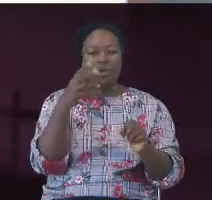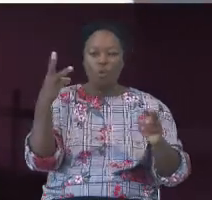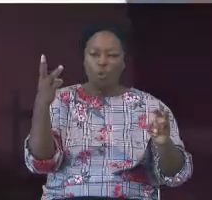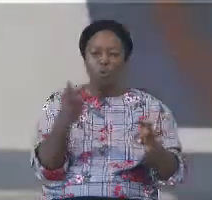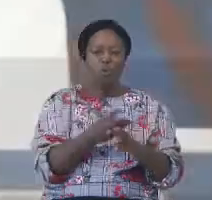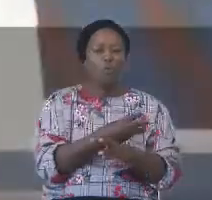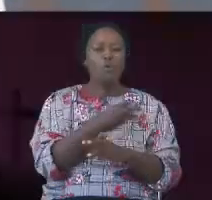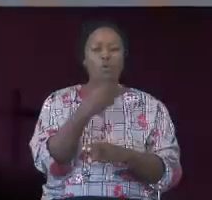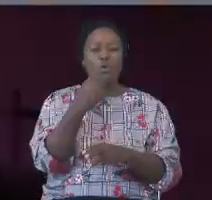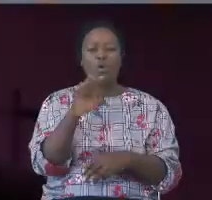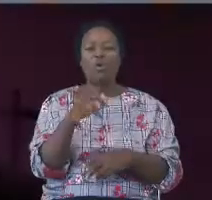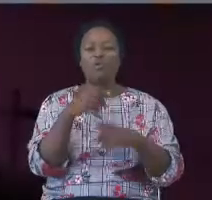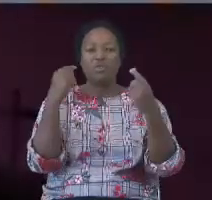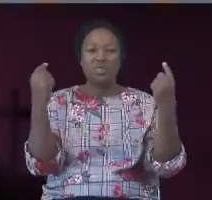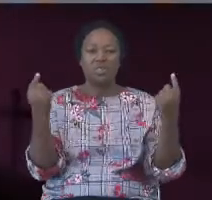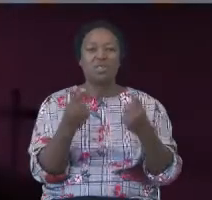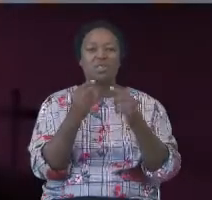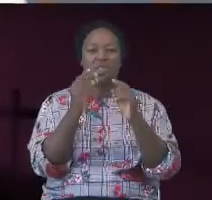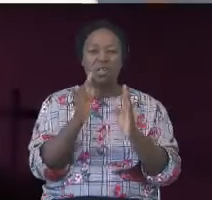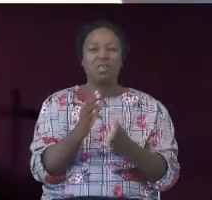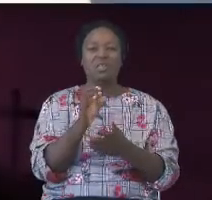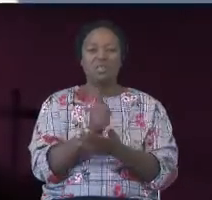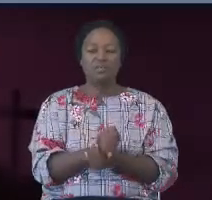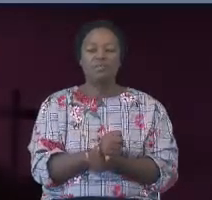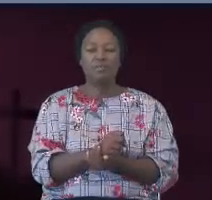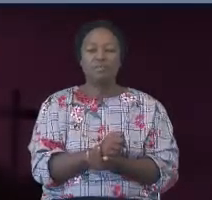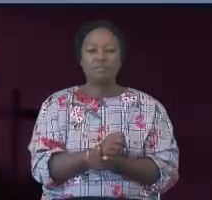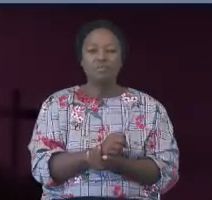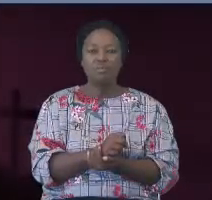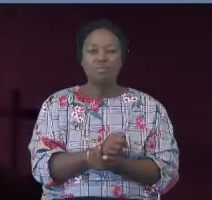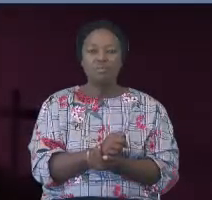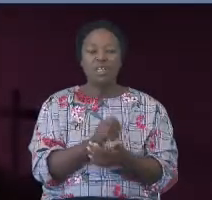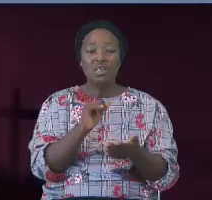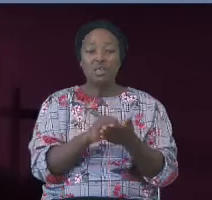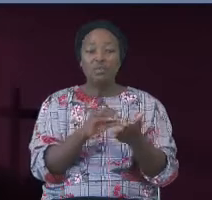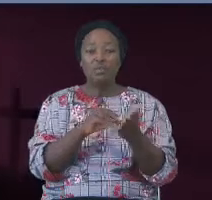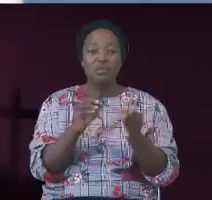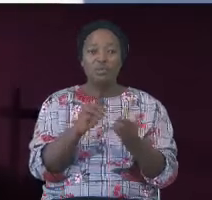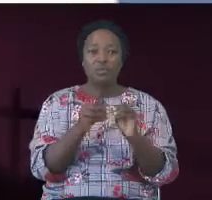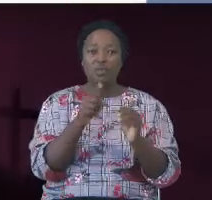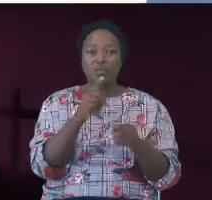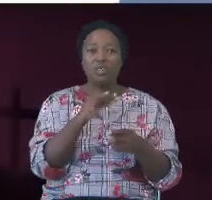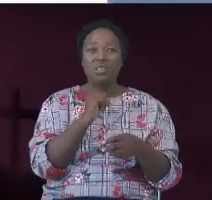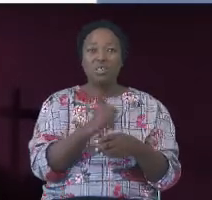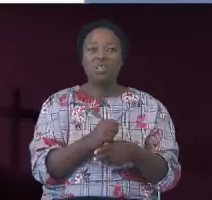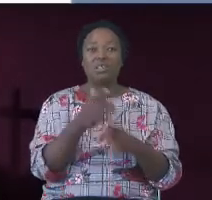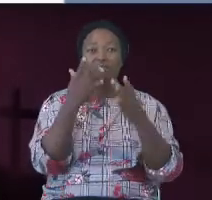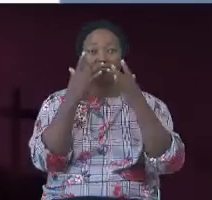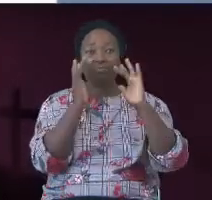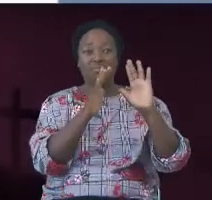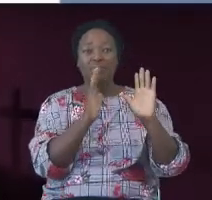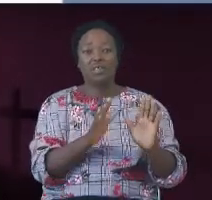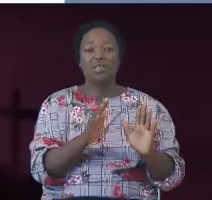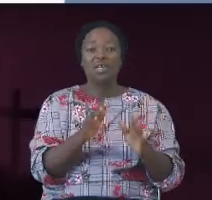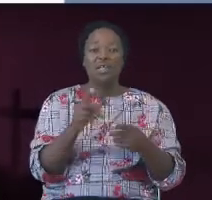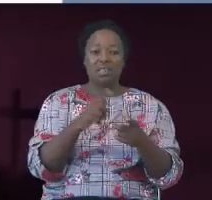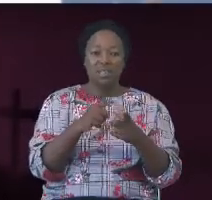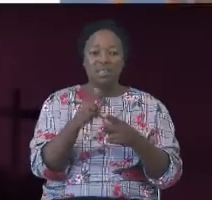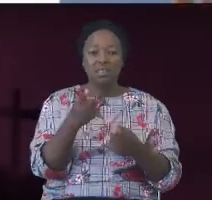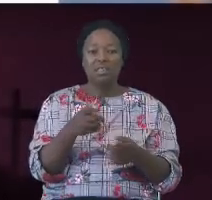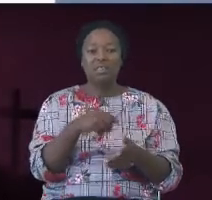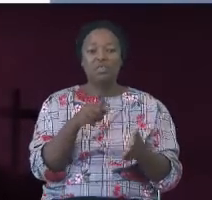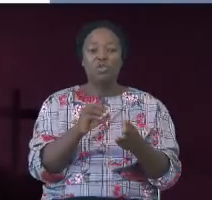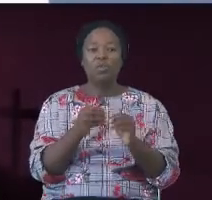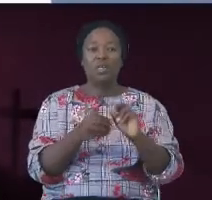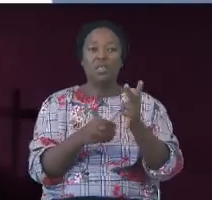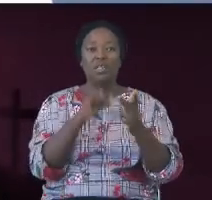wonder of salvation for the worst of sinners would you know that